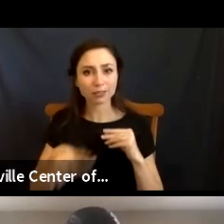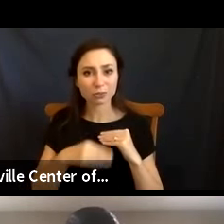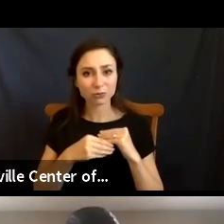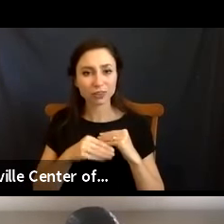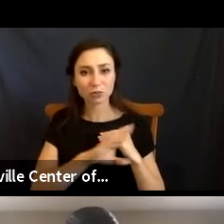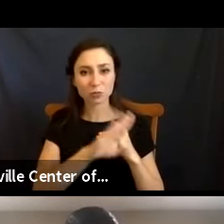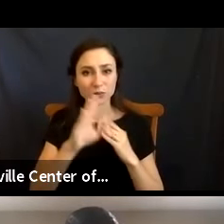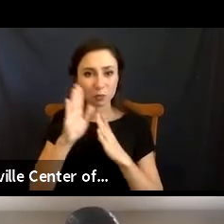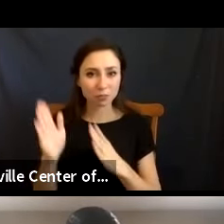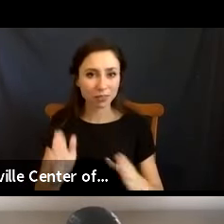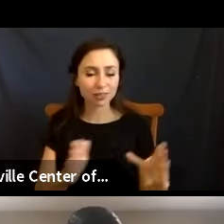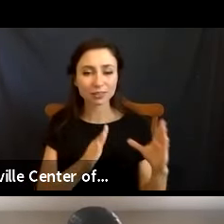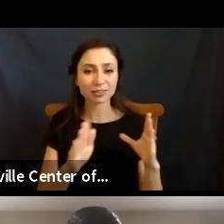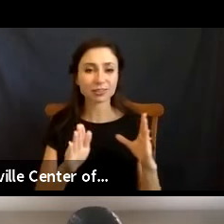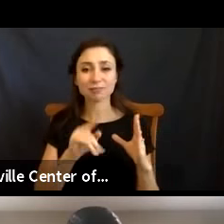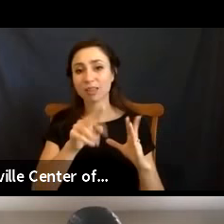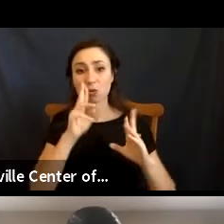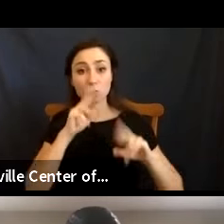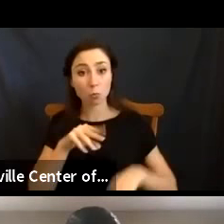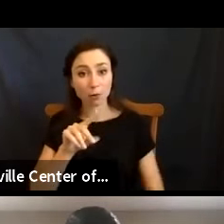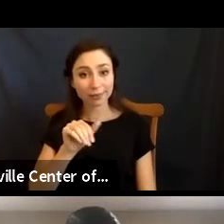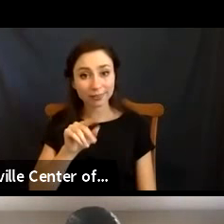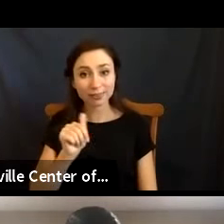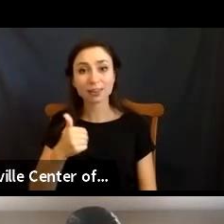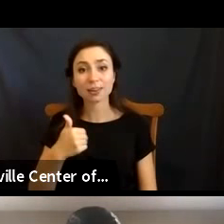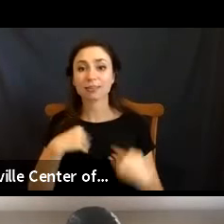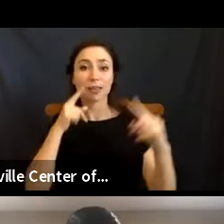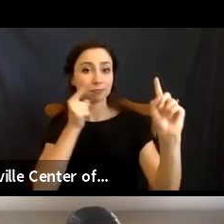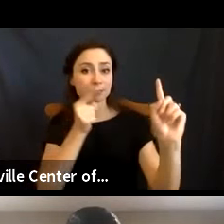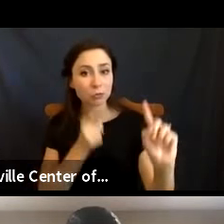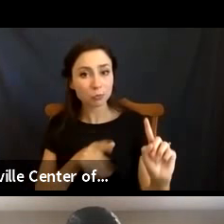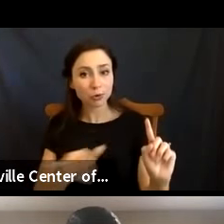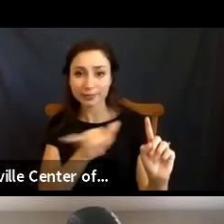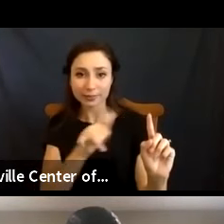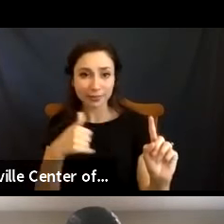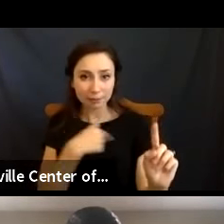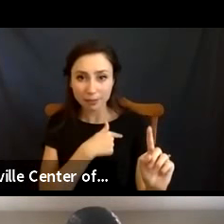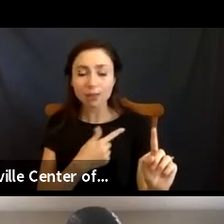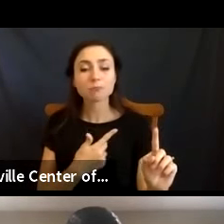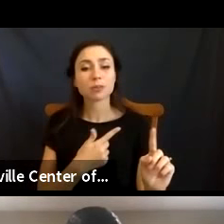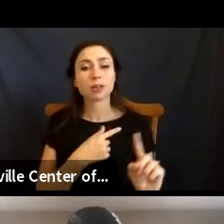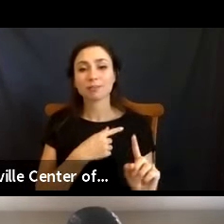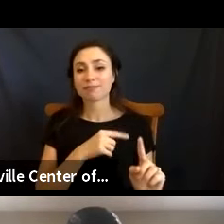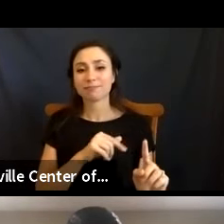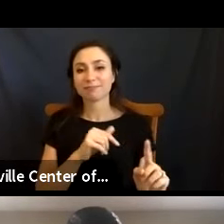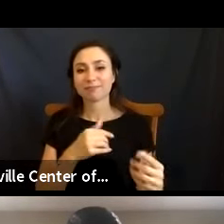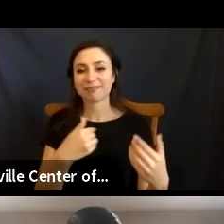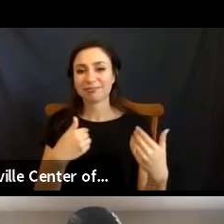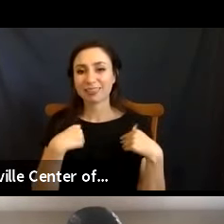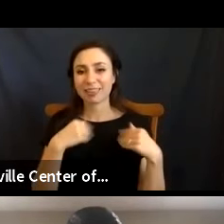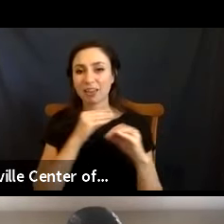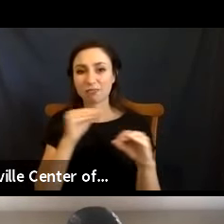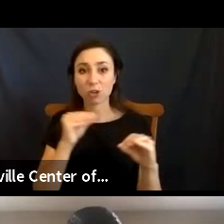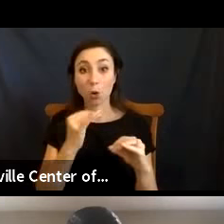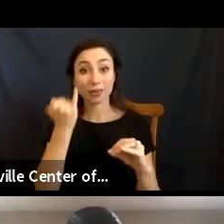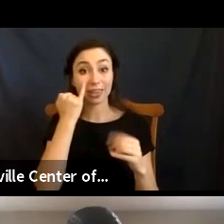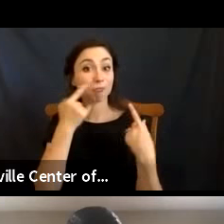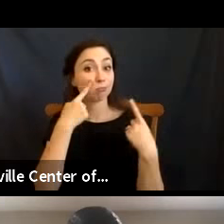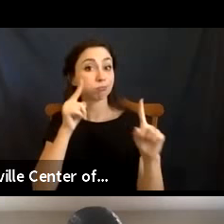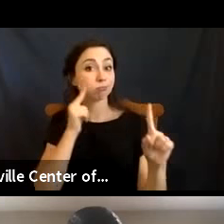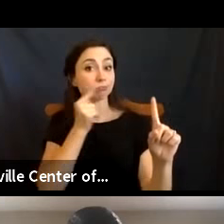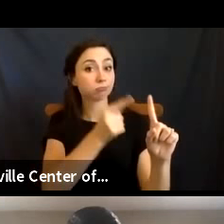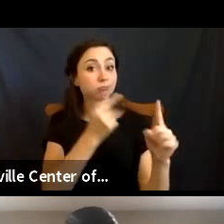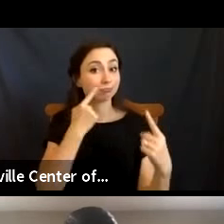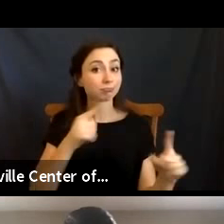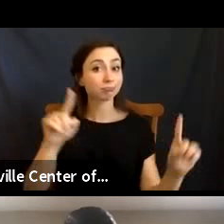They're obviously reporting out data. They have benchmarks like we do, but no, when we hit this mark, we're going to do that. But we actually have a state call